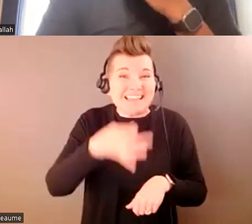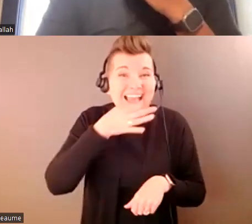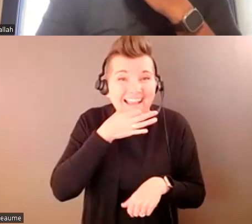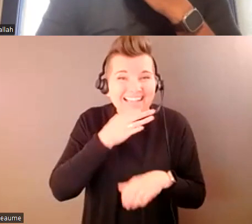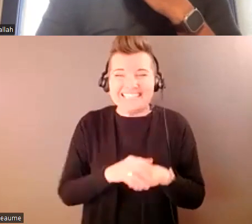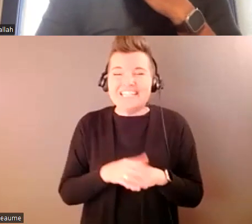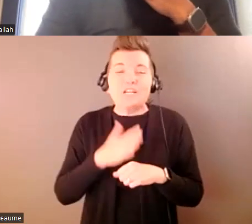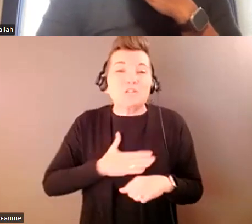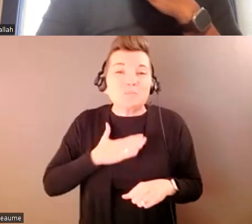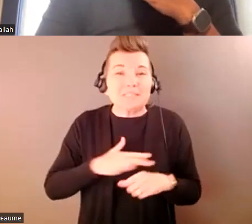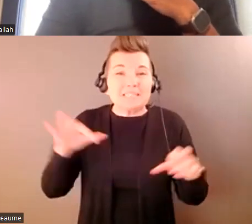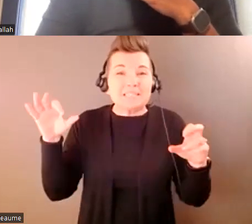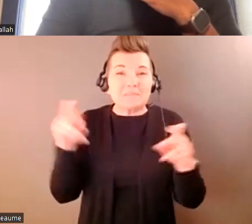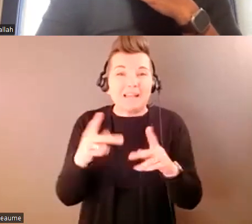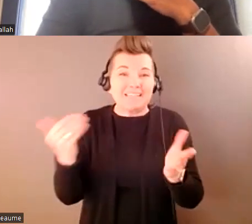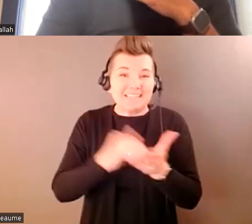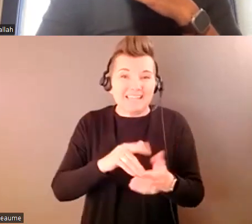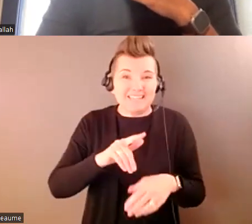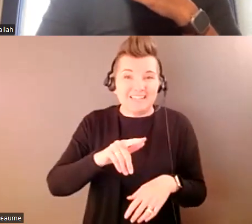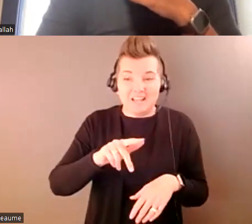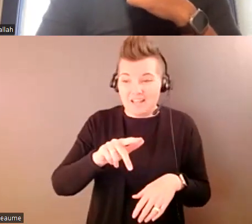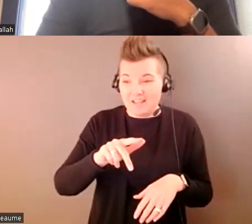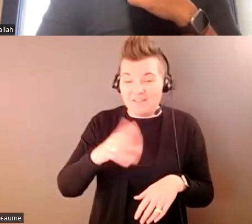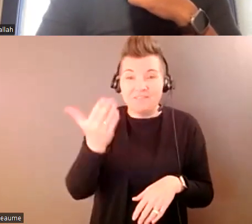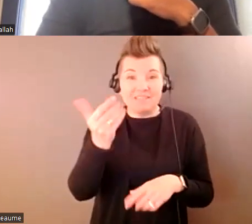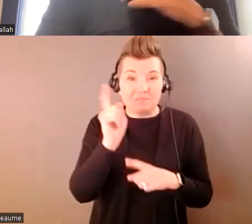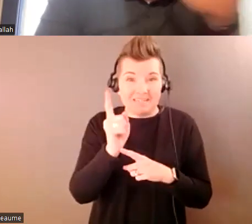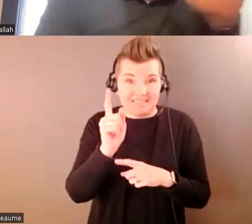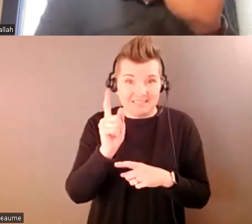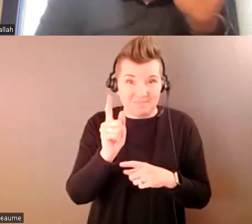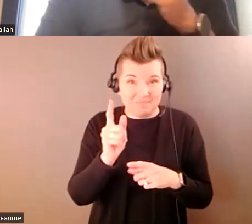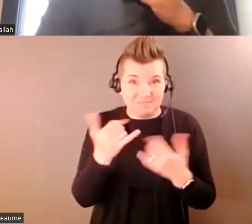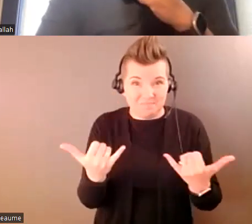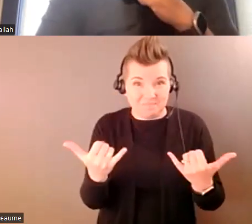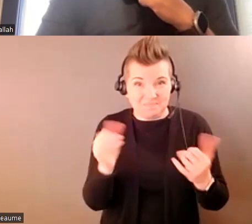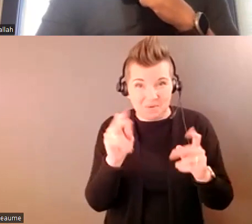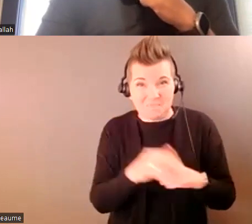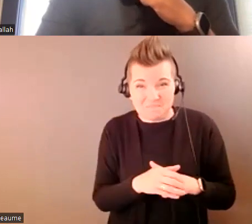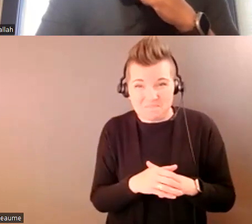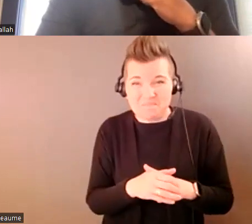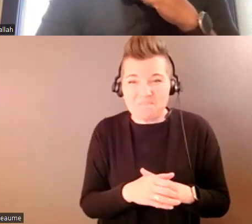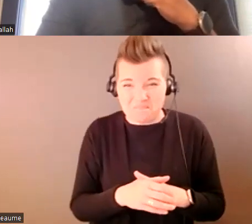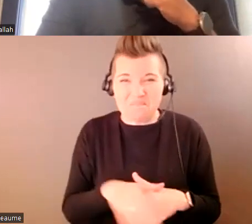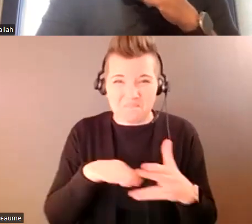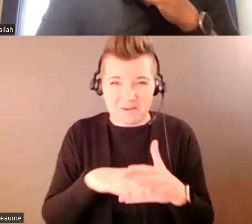in 15 minutes for the last session of the day. Thank you so much. Thanks, everyone.